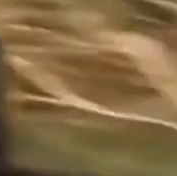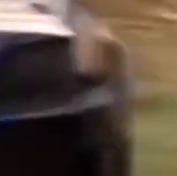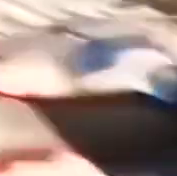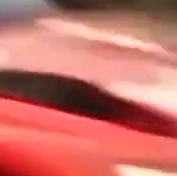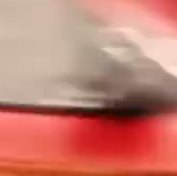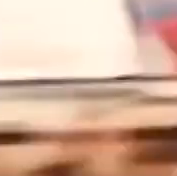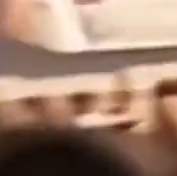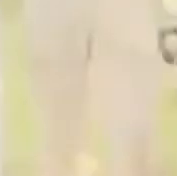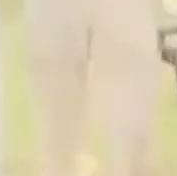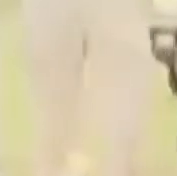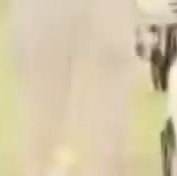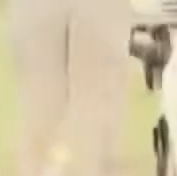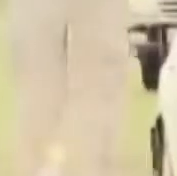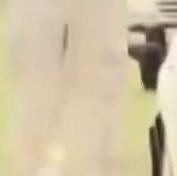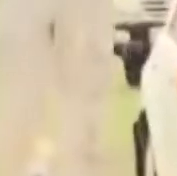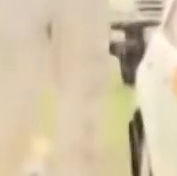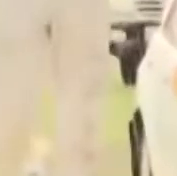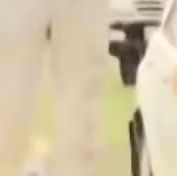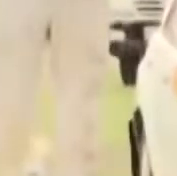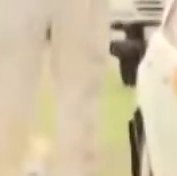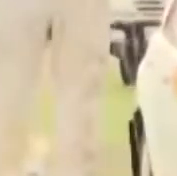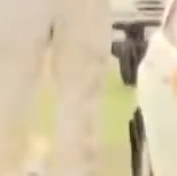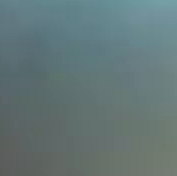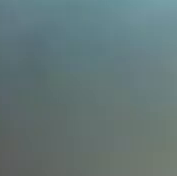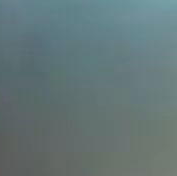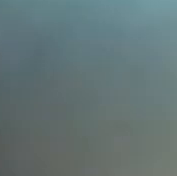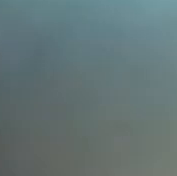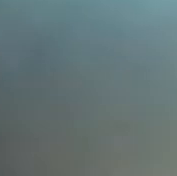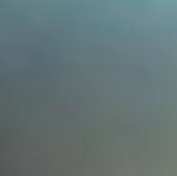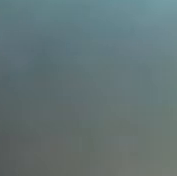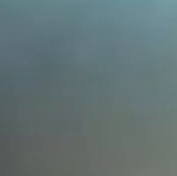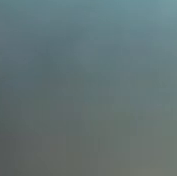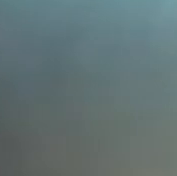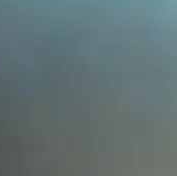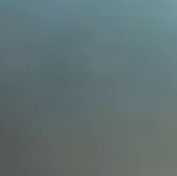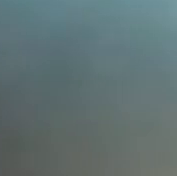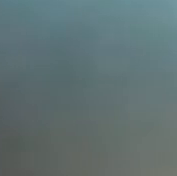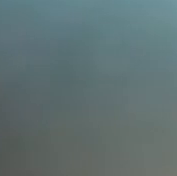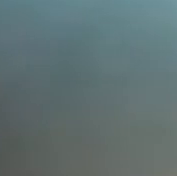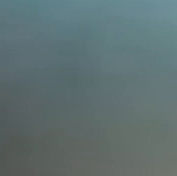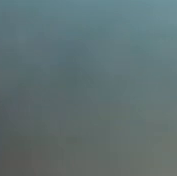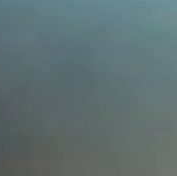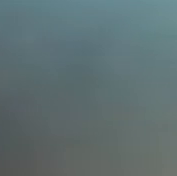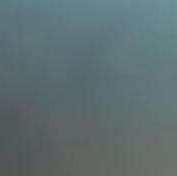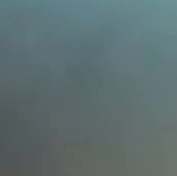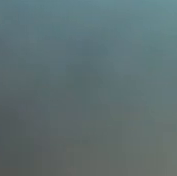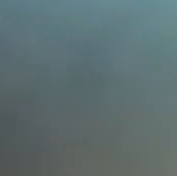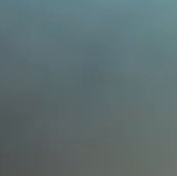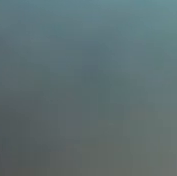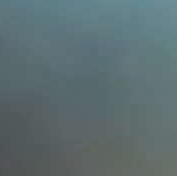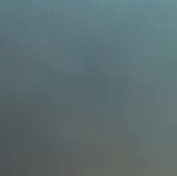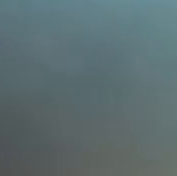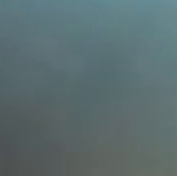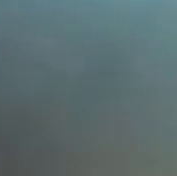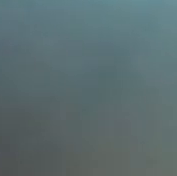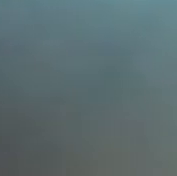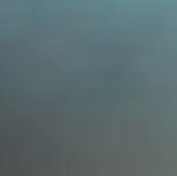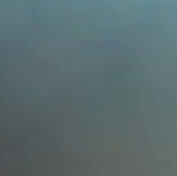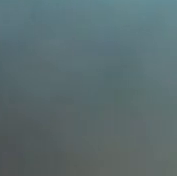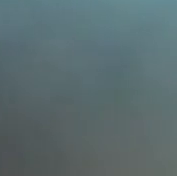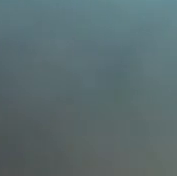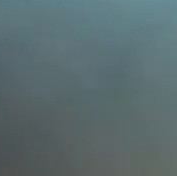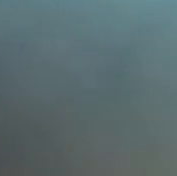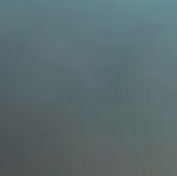Don't miss out. WRC Safari Rally, live and exclusive on KBC Channel 1, your true sports partner.